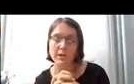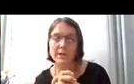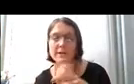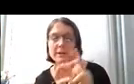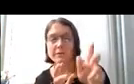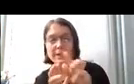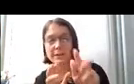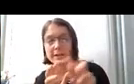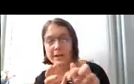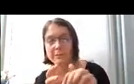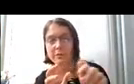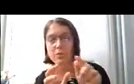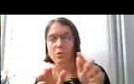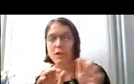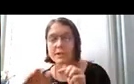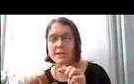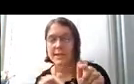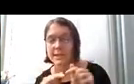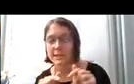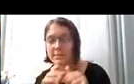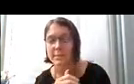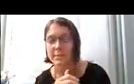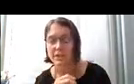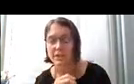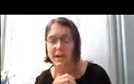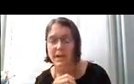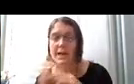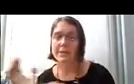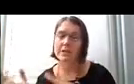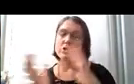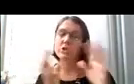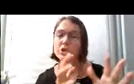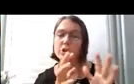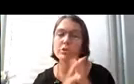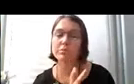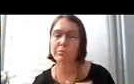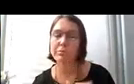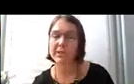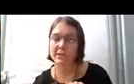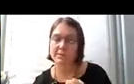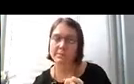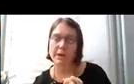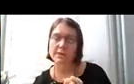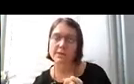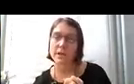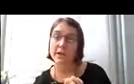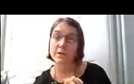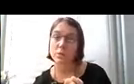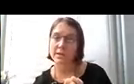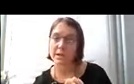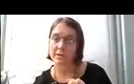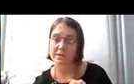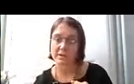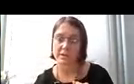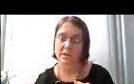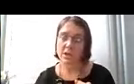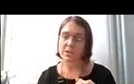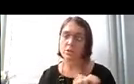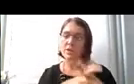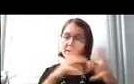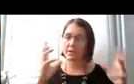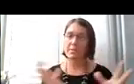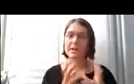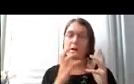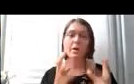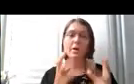are bold, they'll fill in the gaps of what words they think match there, and then you can show them this slide with the answers.